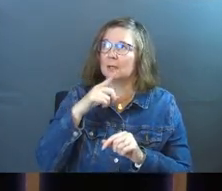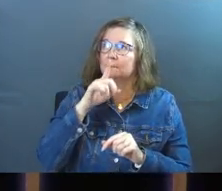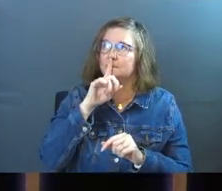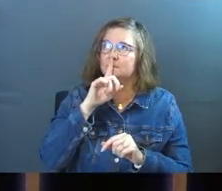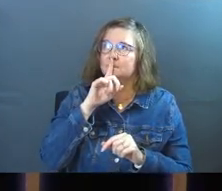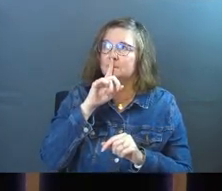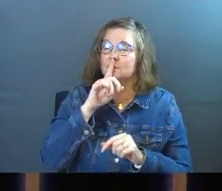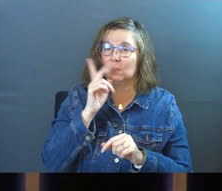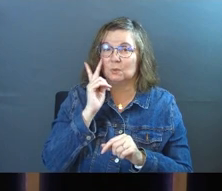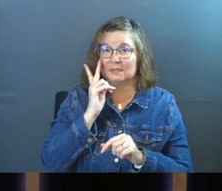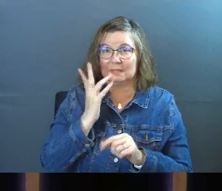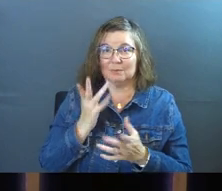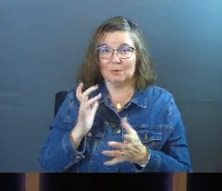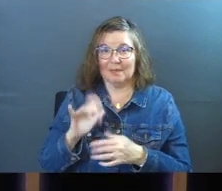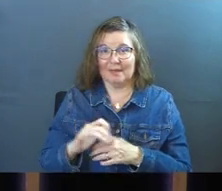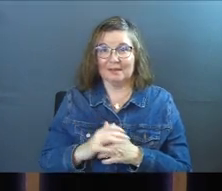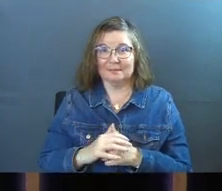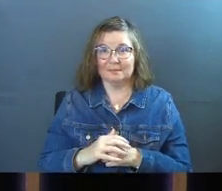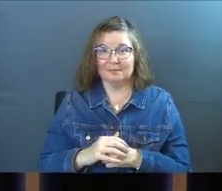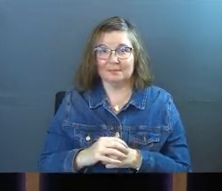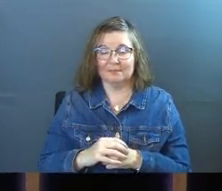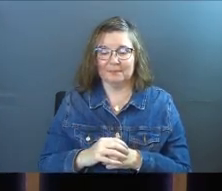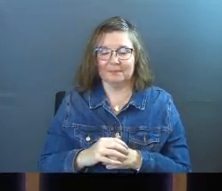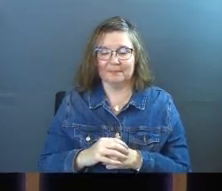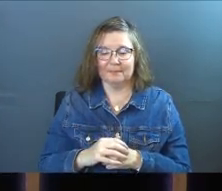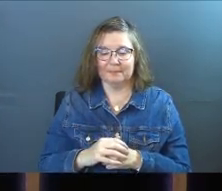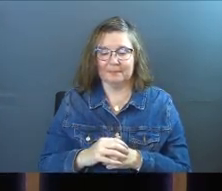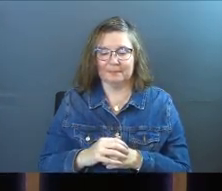mouth." Just see him there.